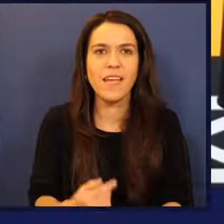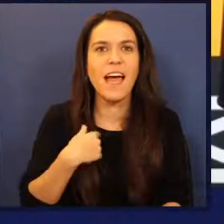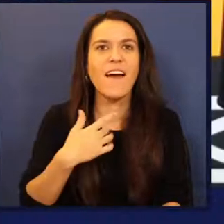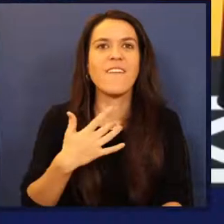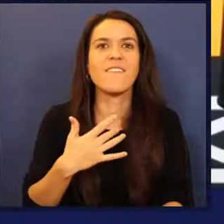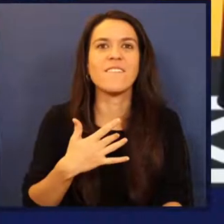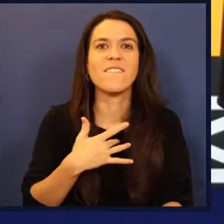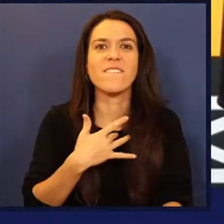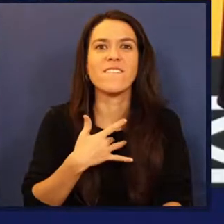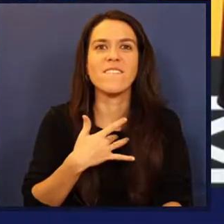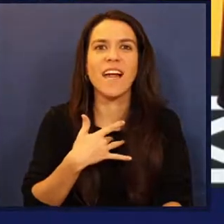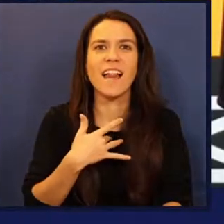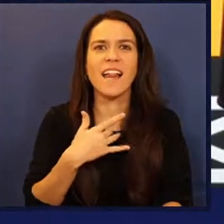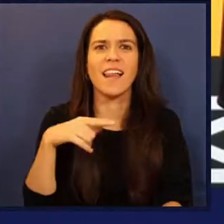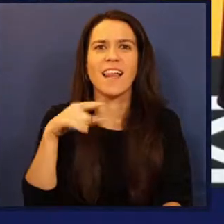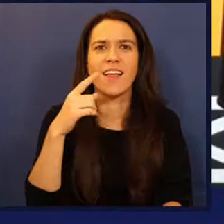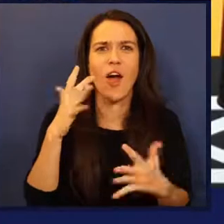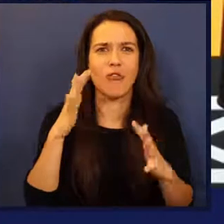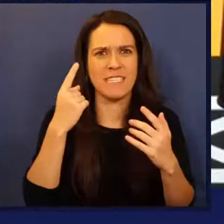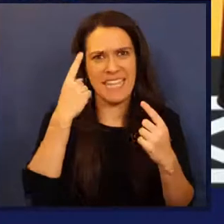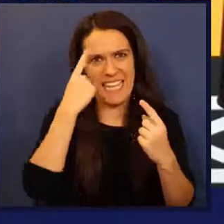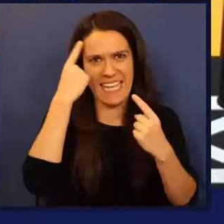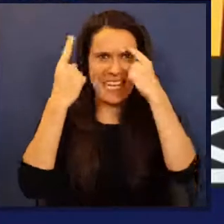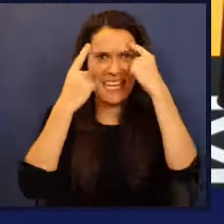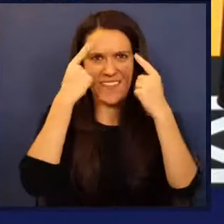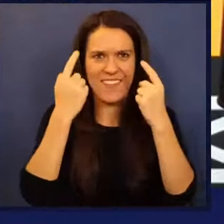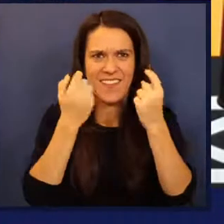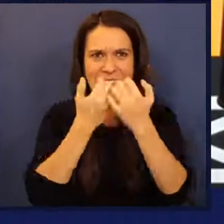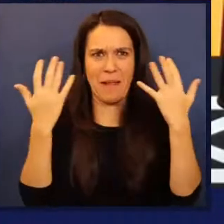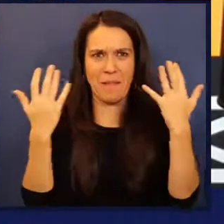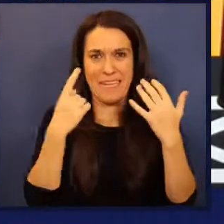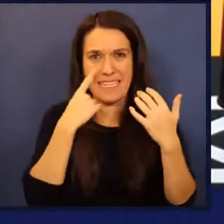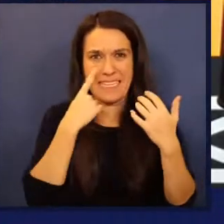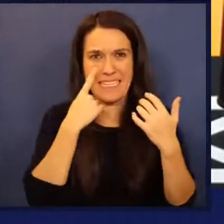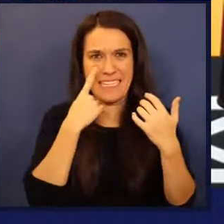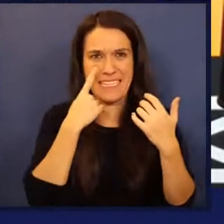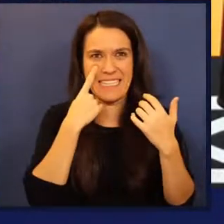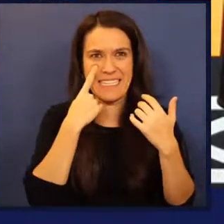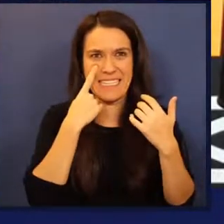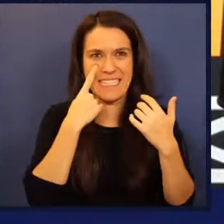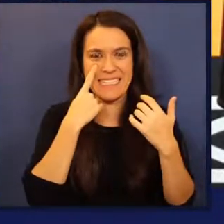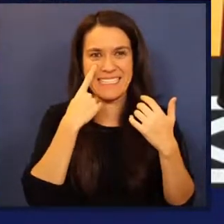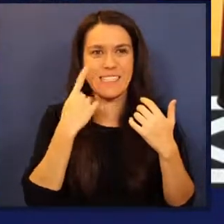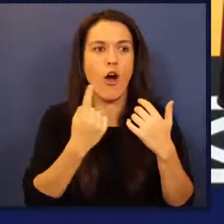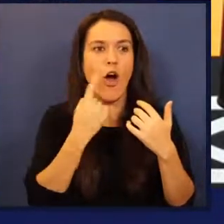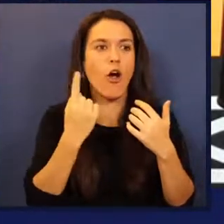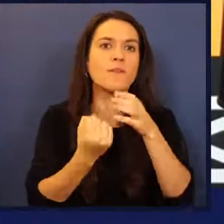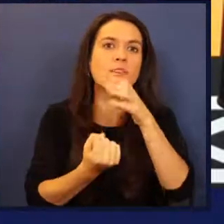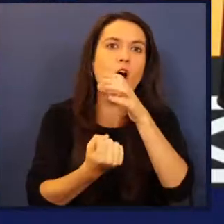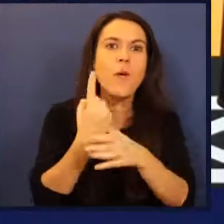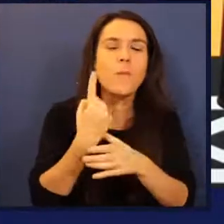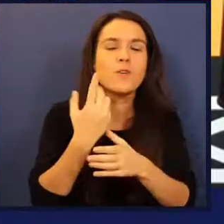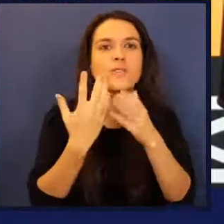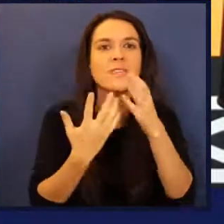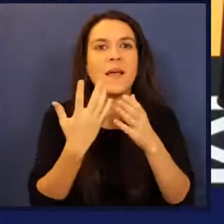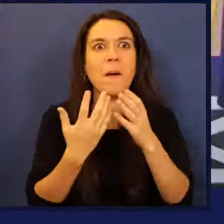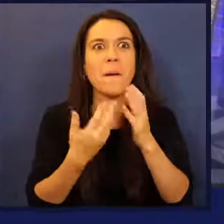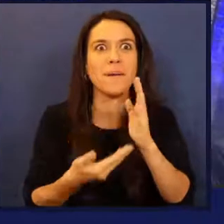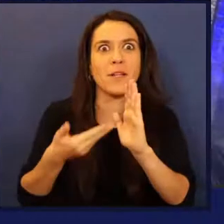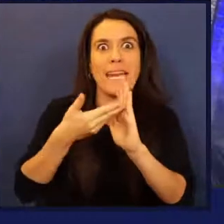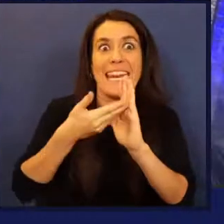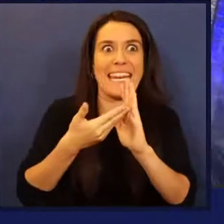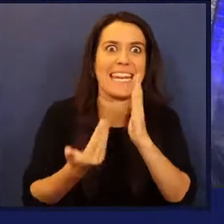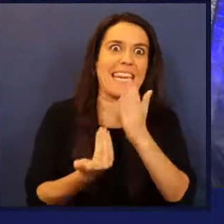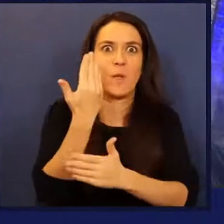much we can do to make things better. But, you know, there's always an opportunity to build something new.